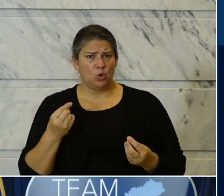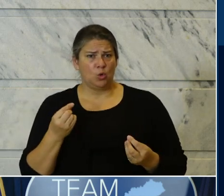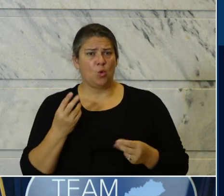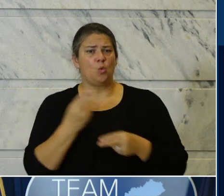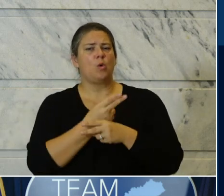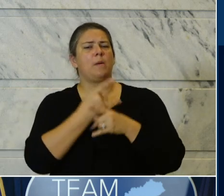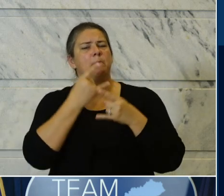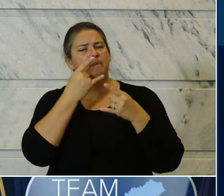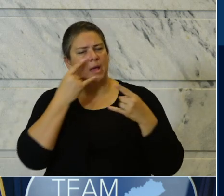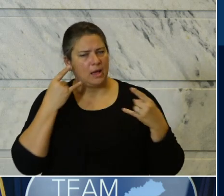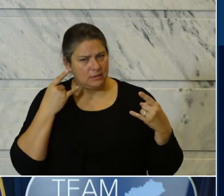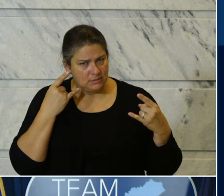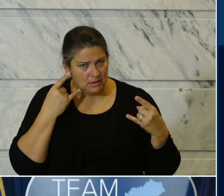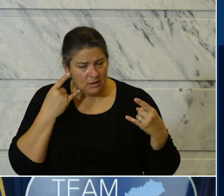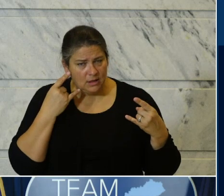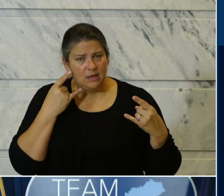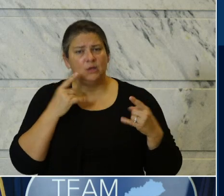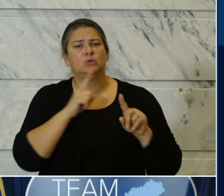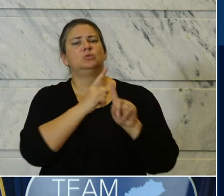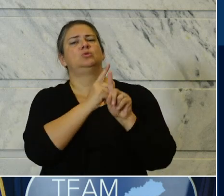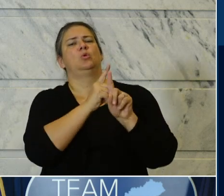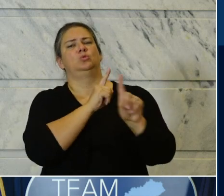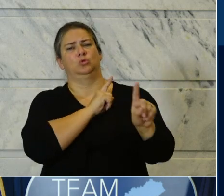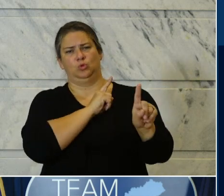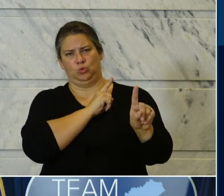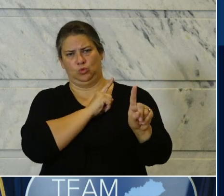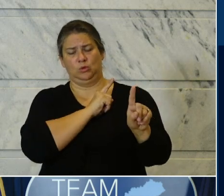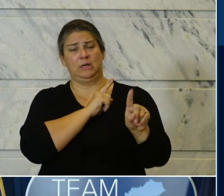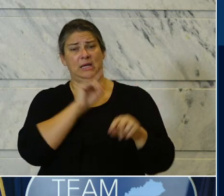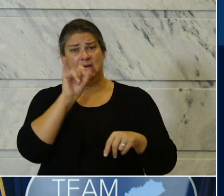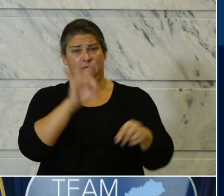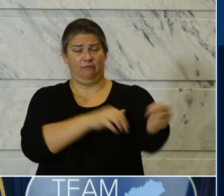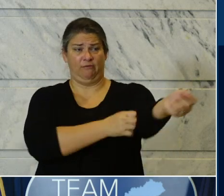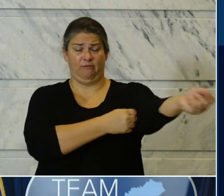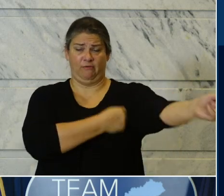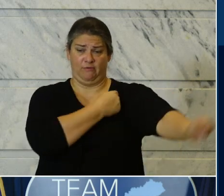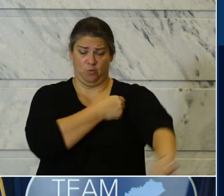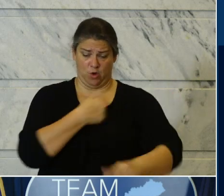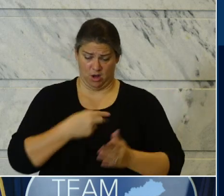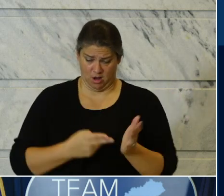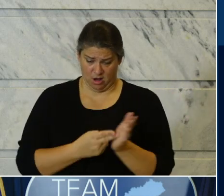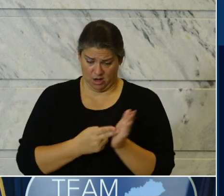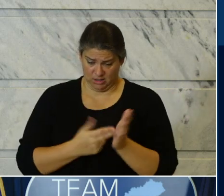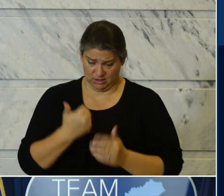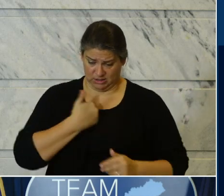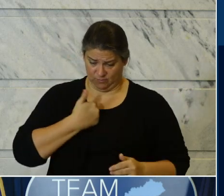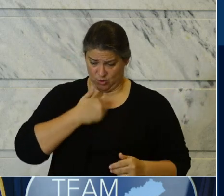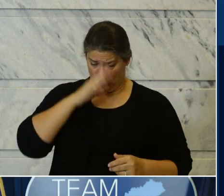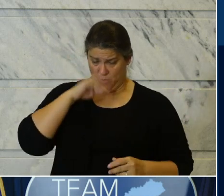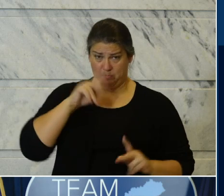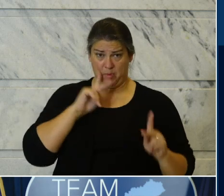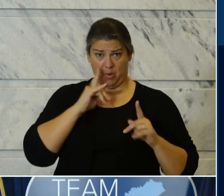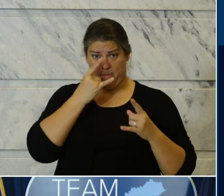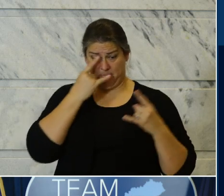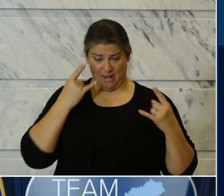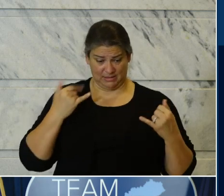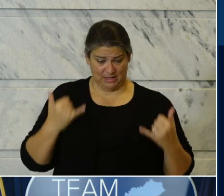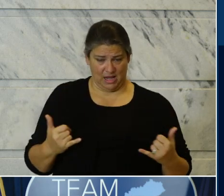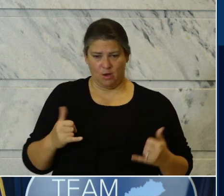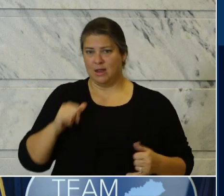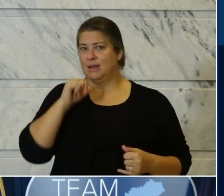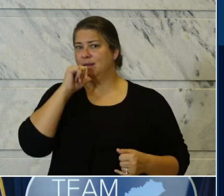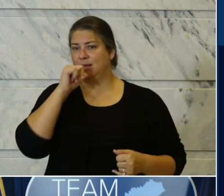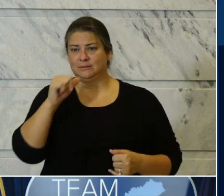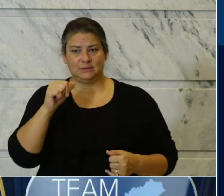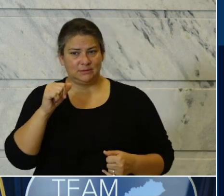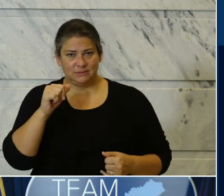mask, engaging in social distancing. And if we are honest with ourselves, we know that fewer people are wearing masks right now than they